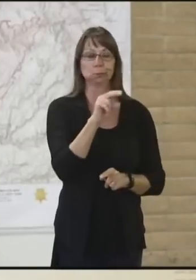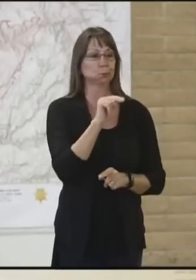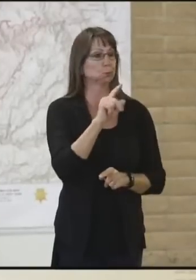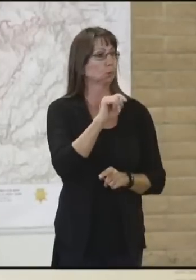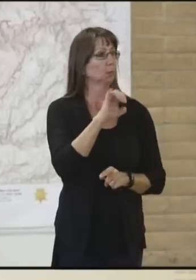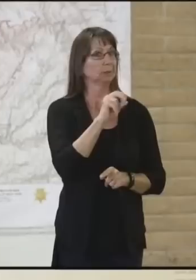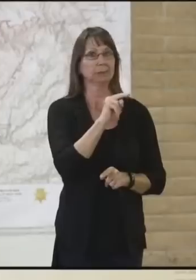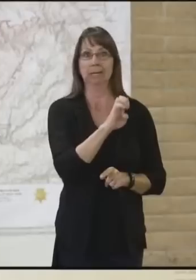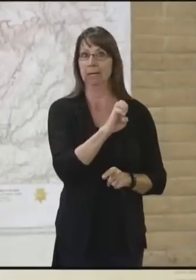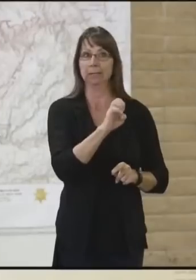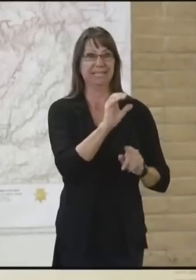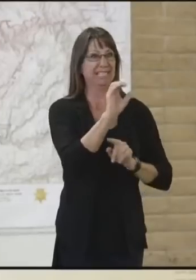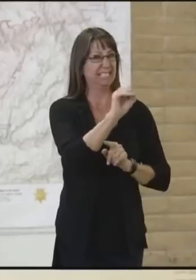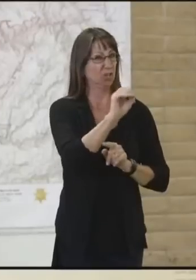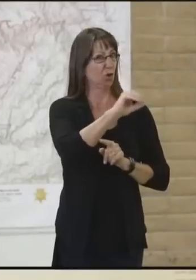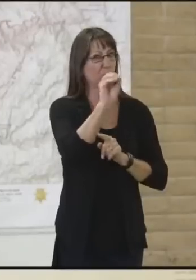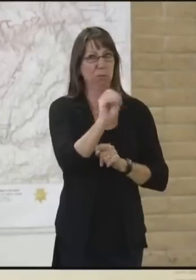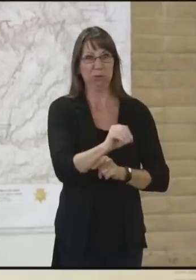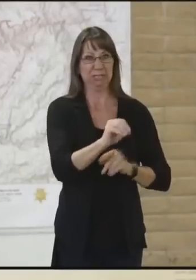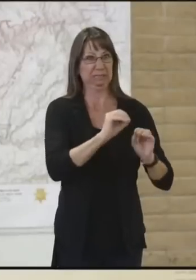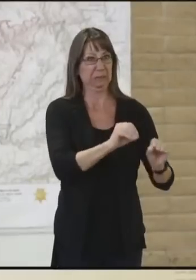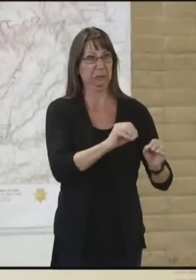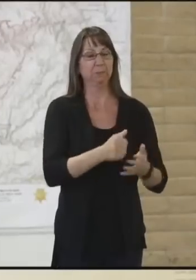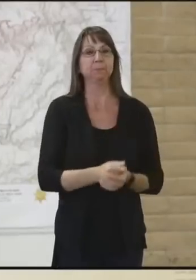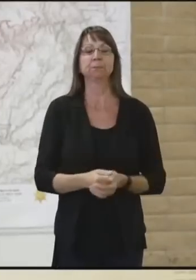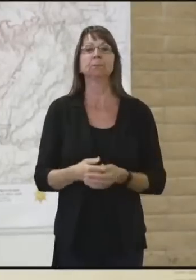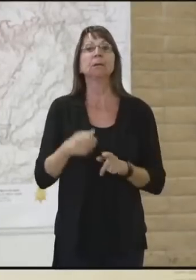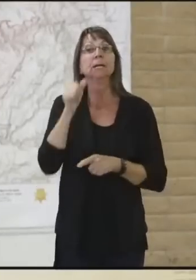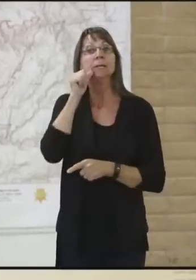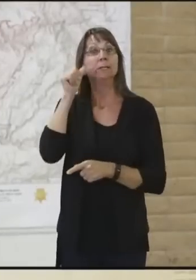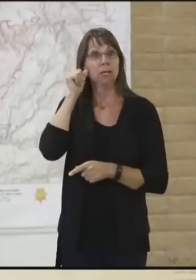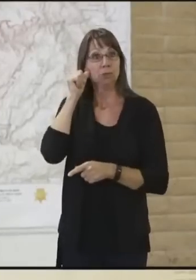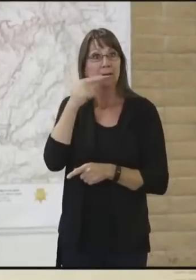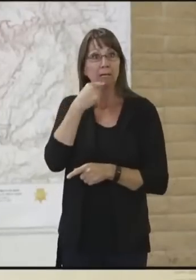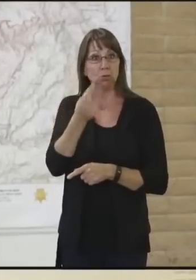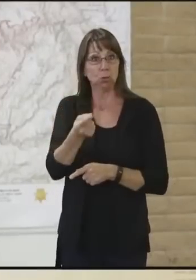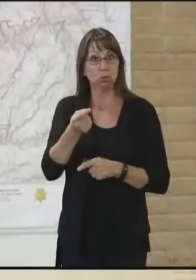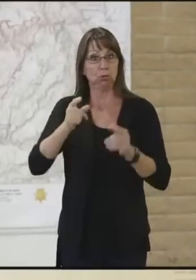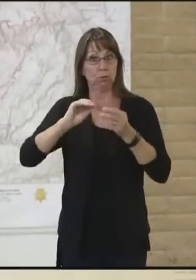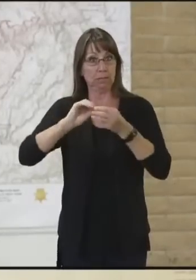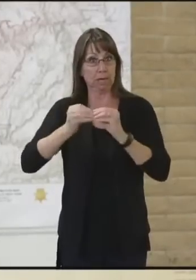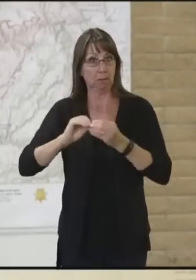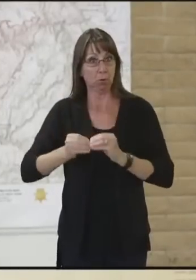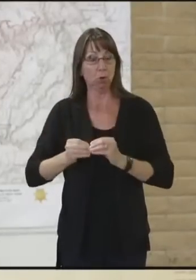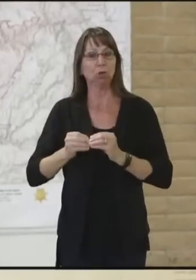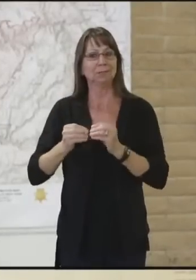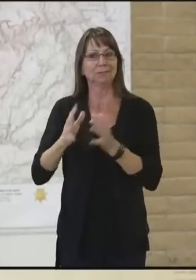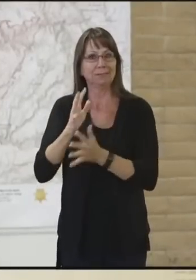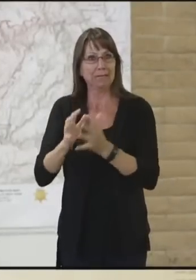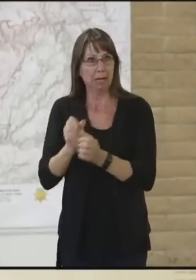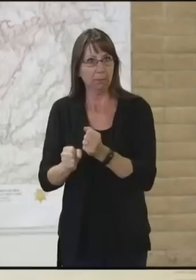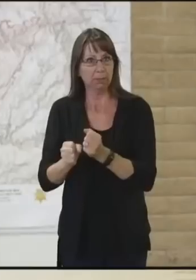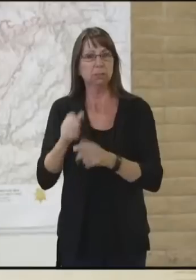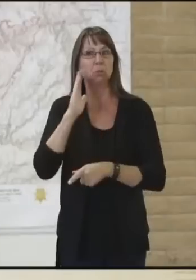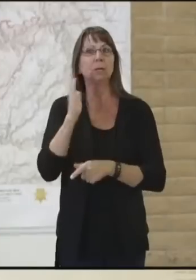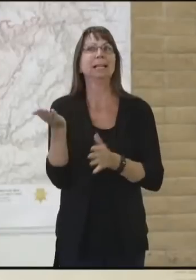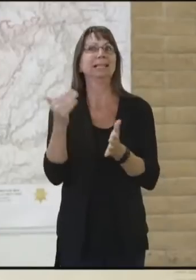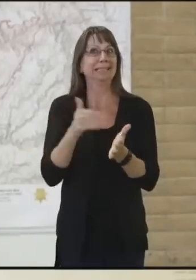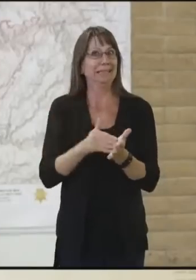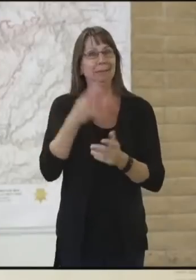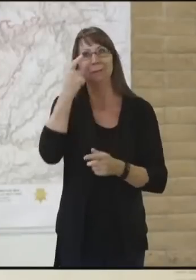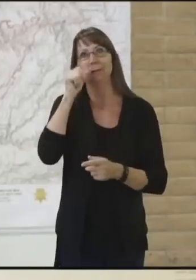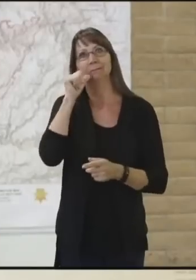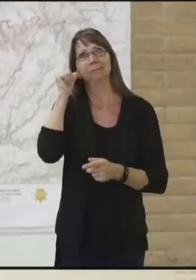I want to talk real quick about our damage inspection. Yesterday I gave you some numbers. I'm going to repeat those numbers today. It looks like there was a little